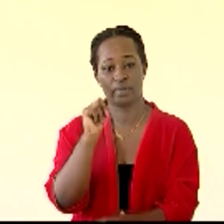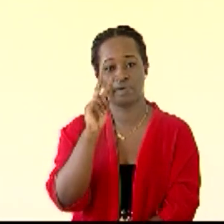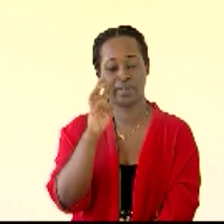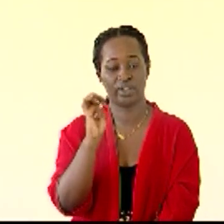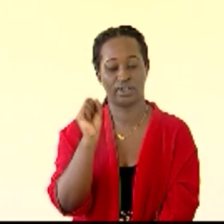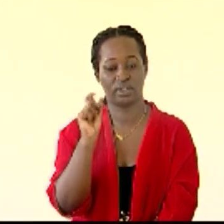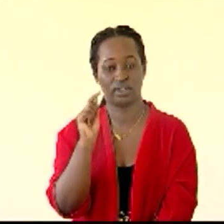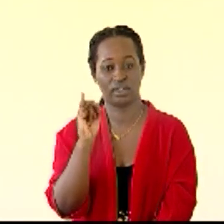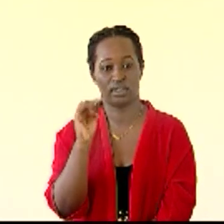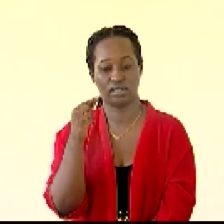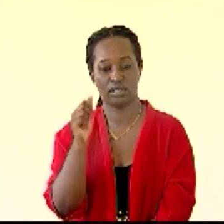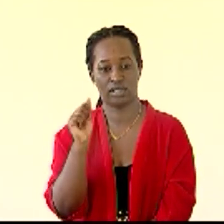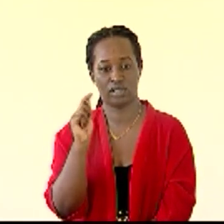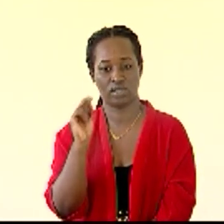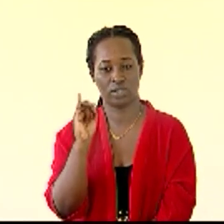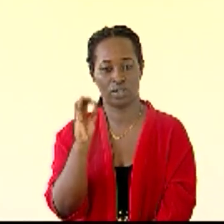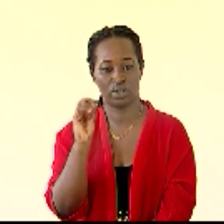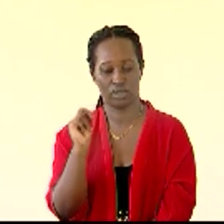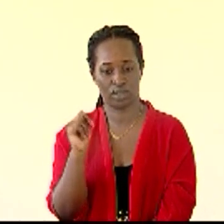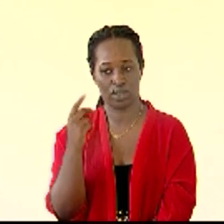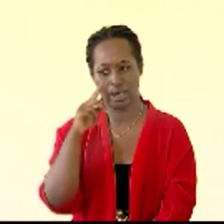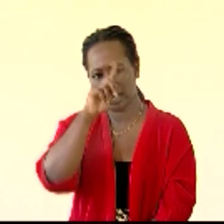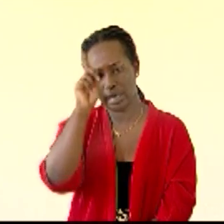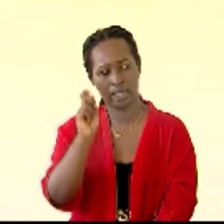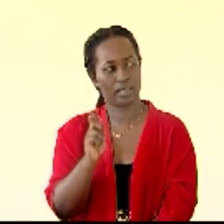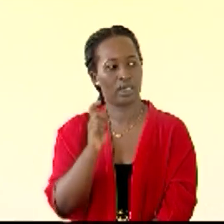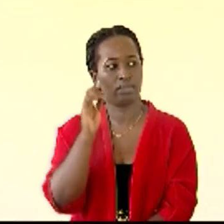thinking, is it possible that